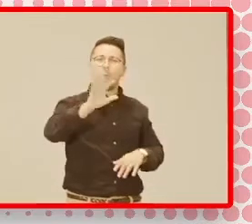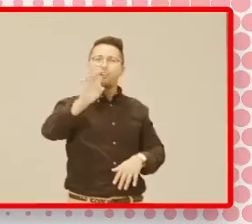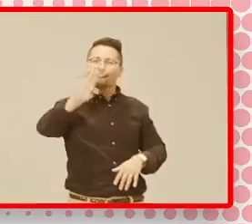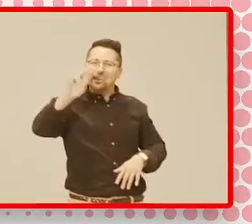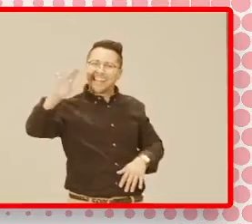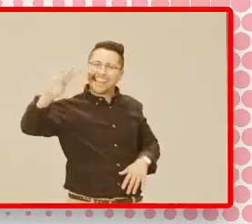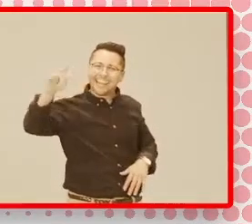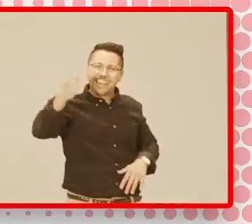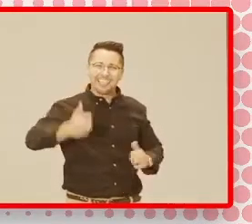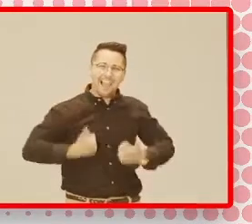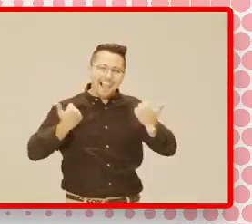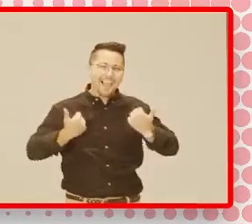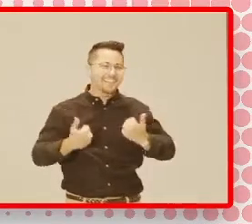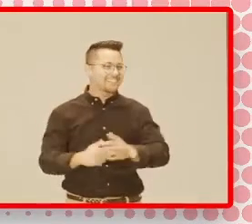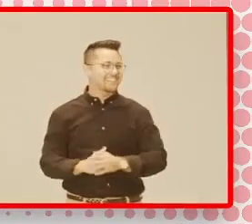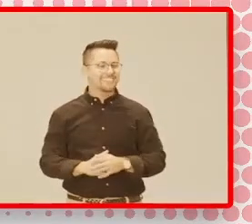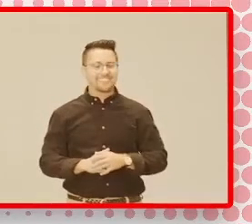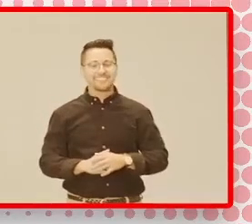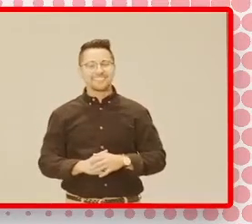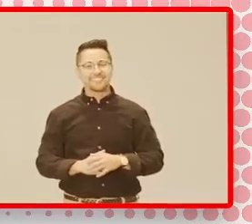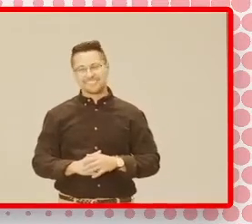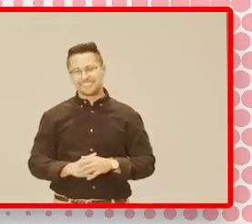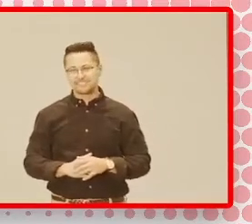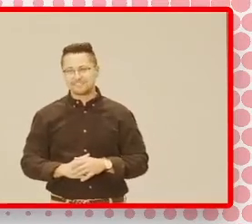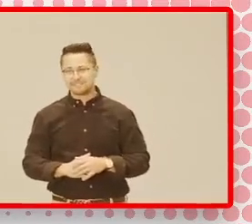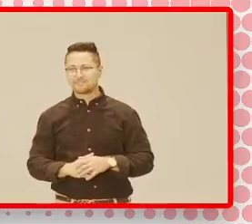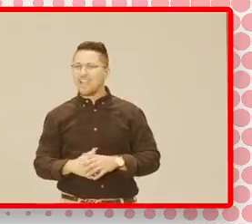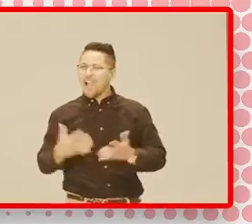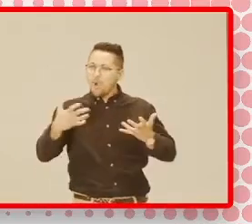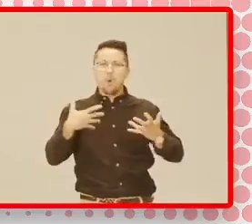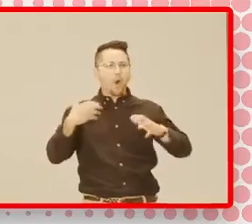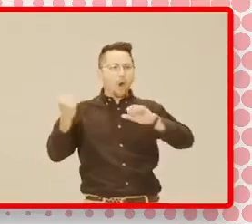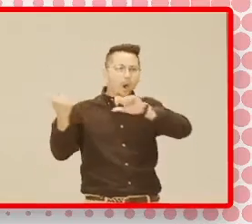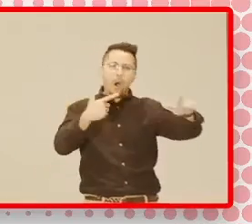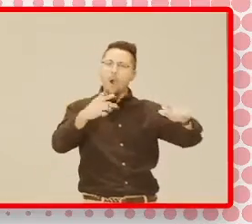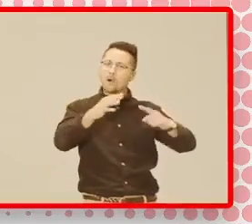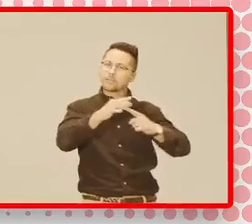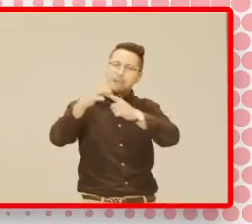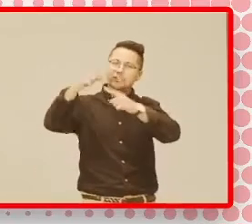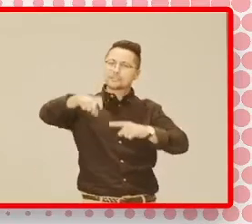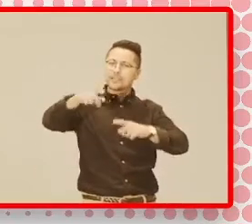Help one special needs person to do the same.